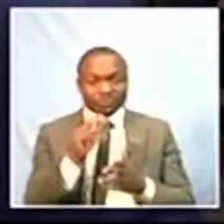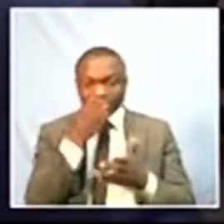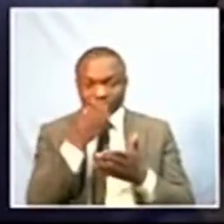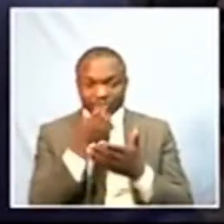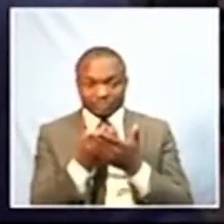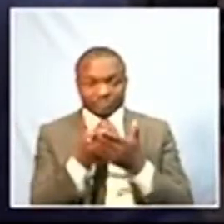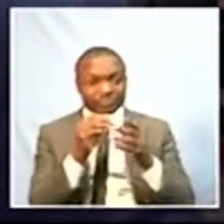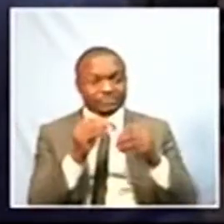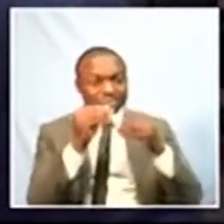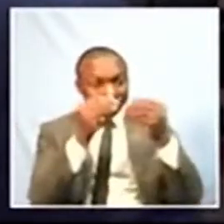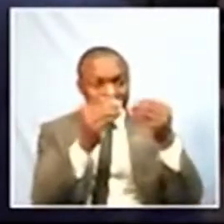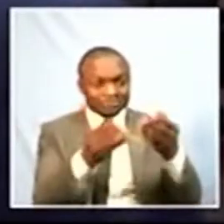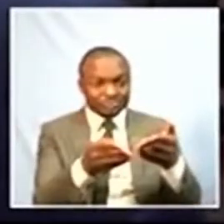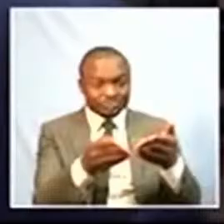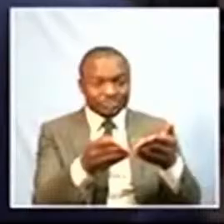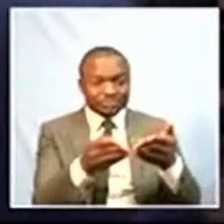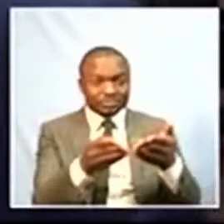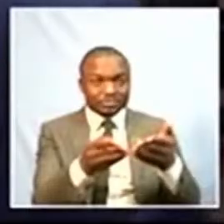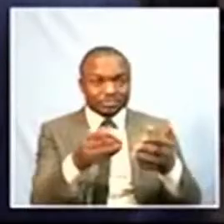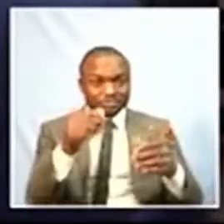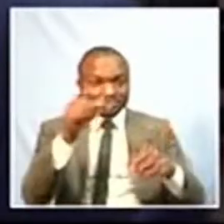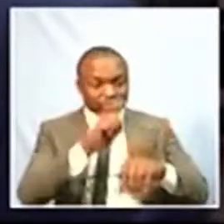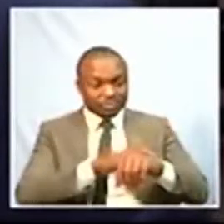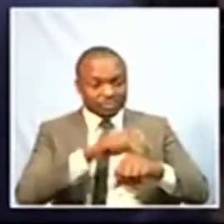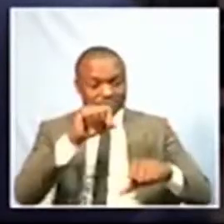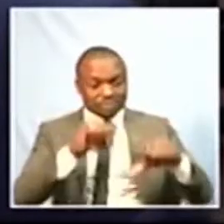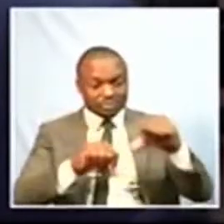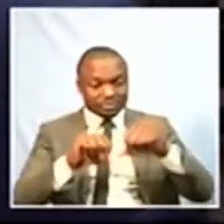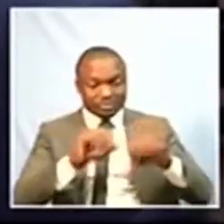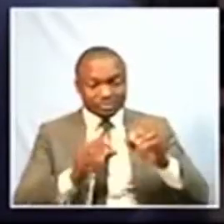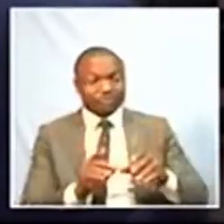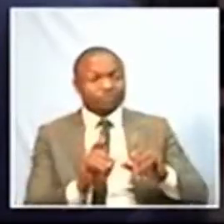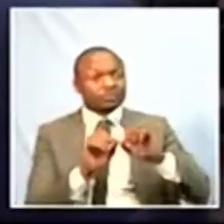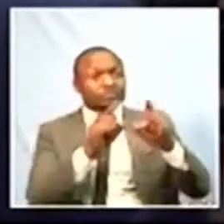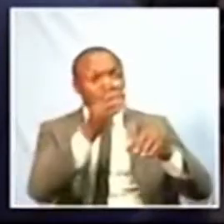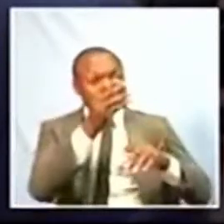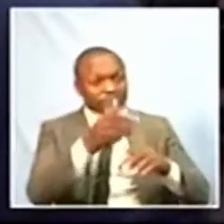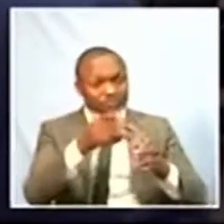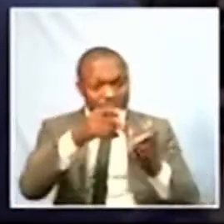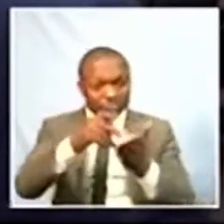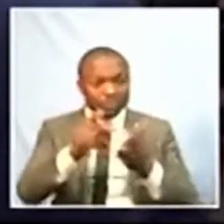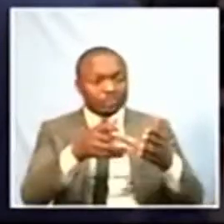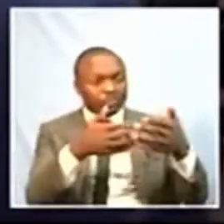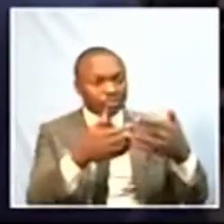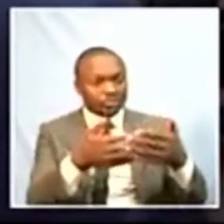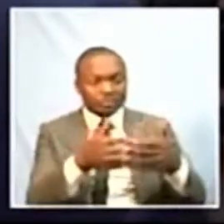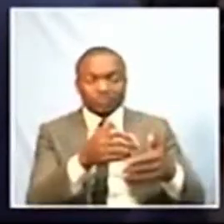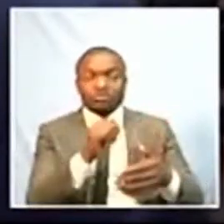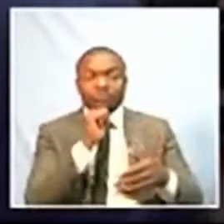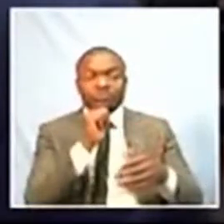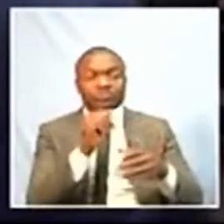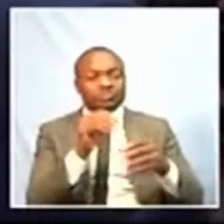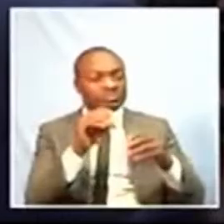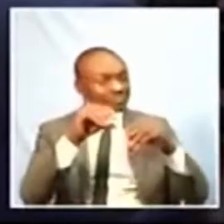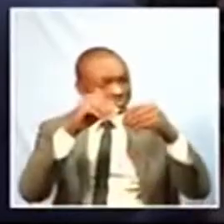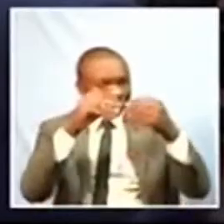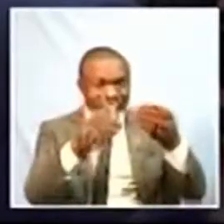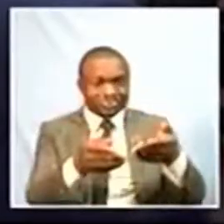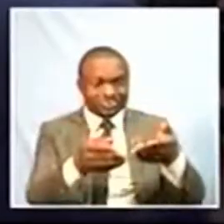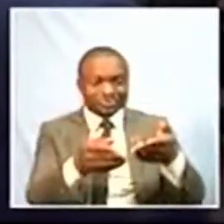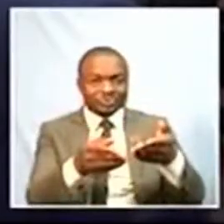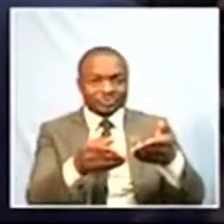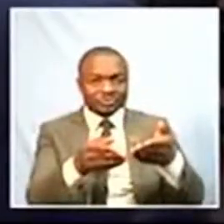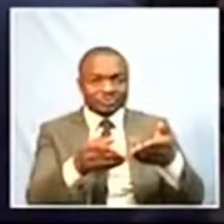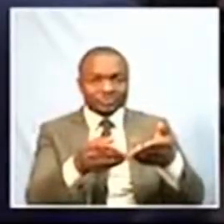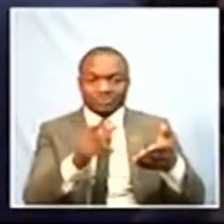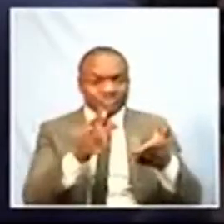of delivery when the auditors went there, and the payment voucher was not provided, was